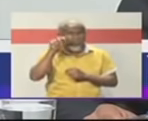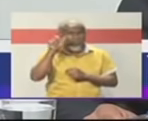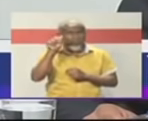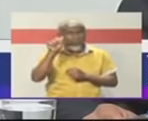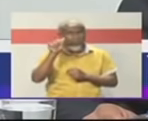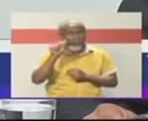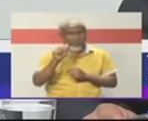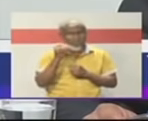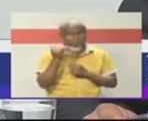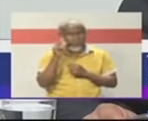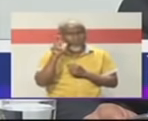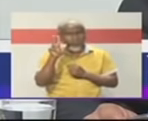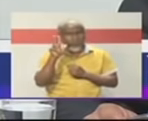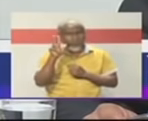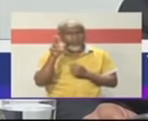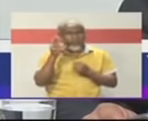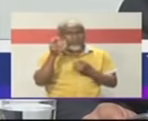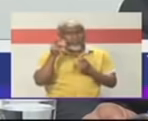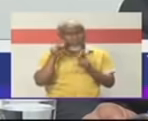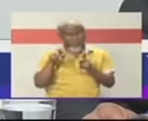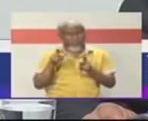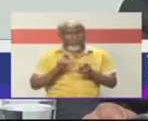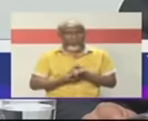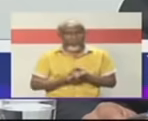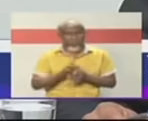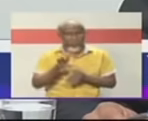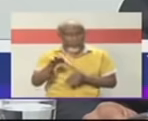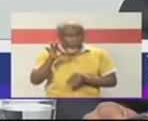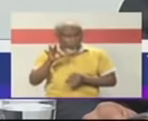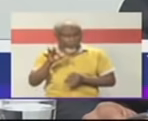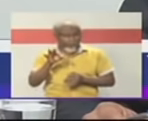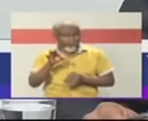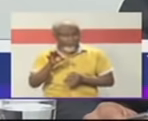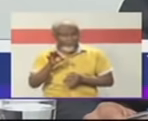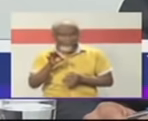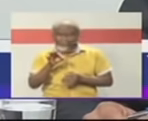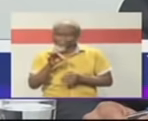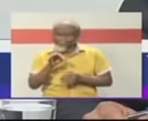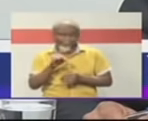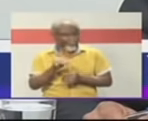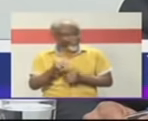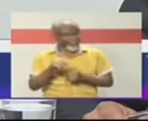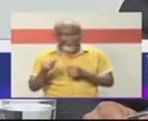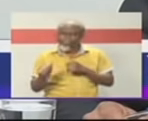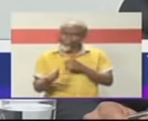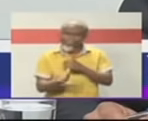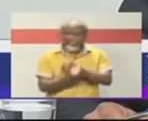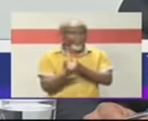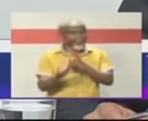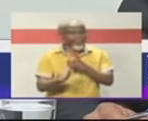This is a very dangerous point that we are at.